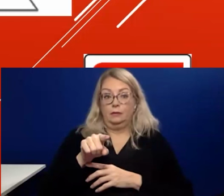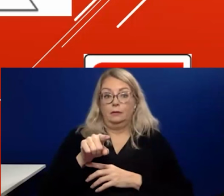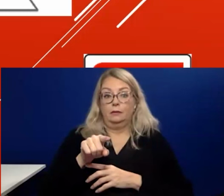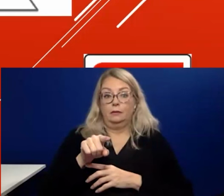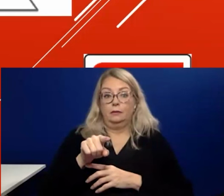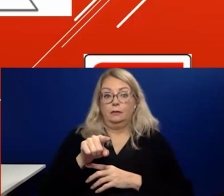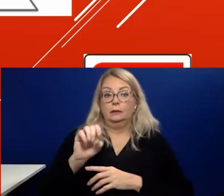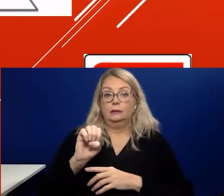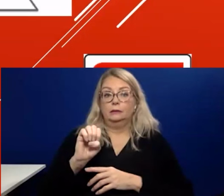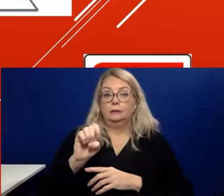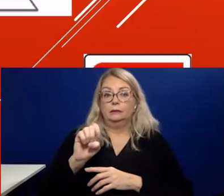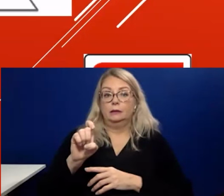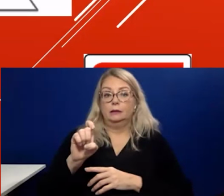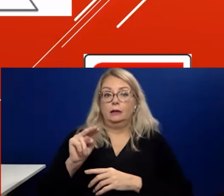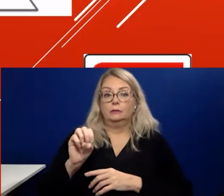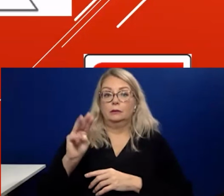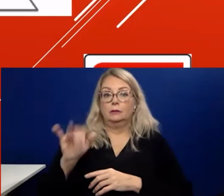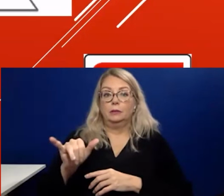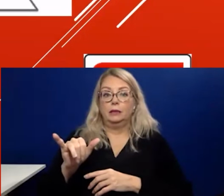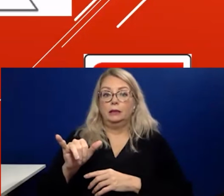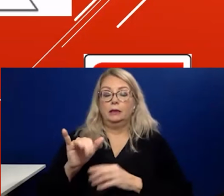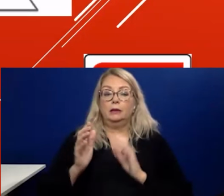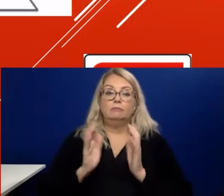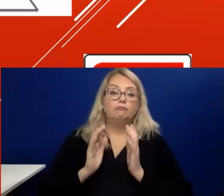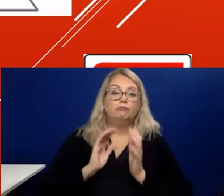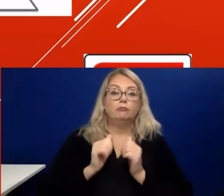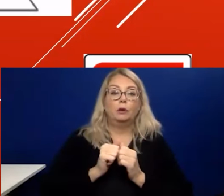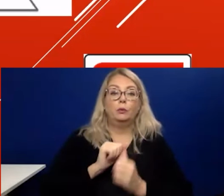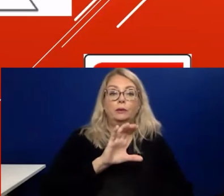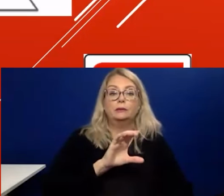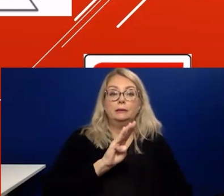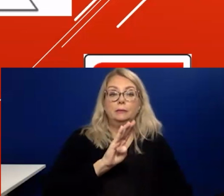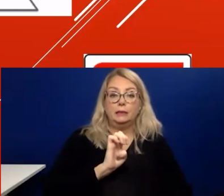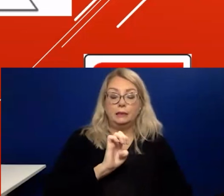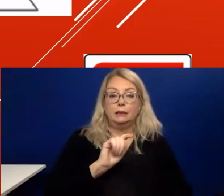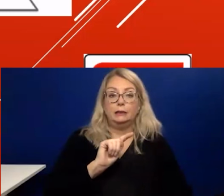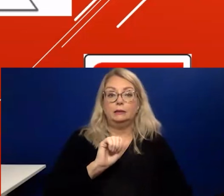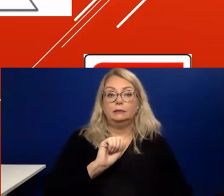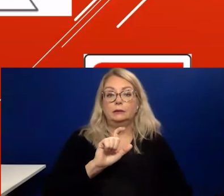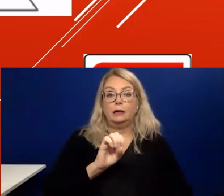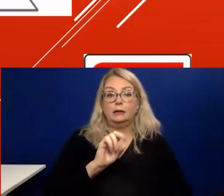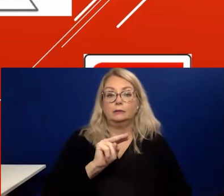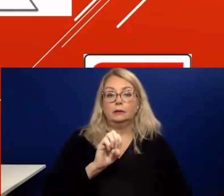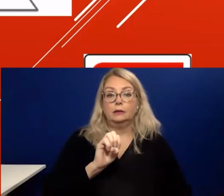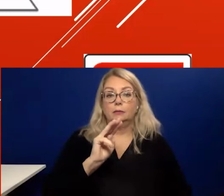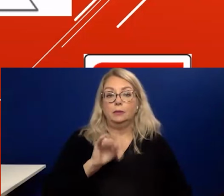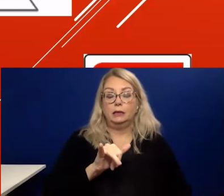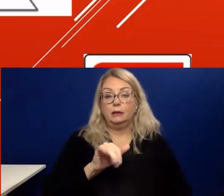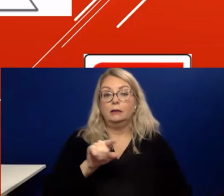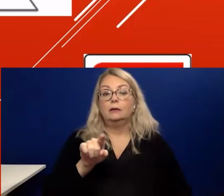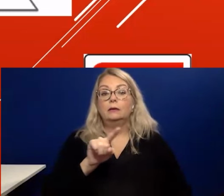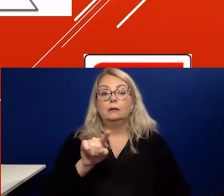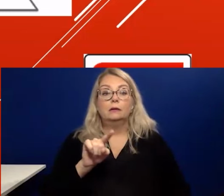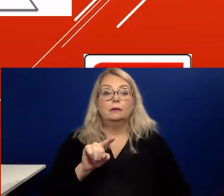Taxonomy versus CBE taxonomy. Well, you'll notice there's some differences here, or similarities, sorry.